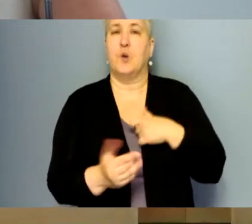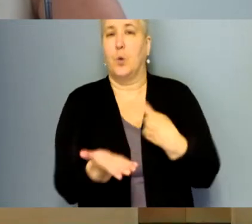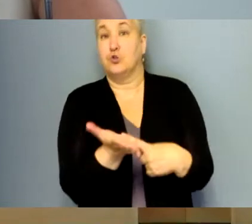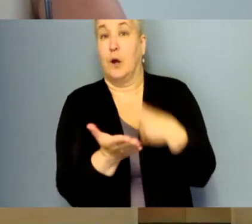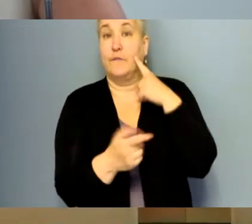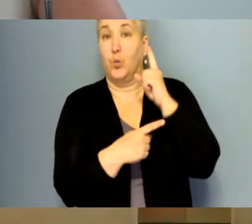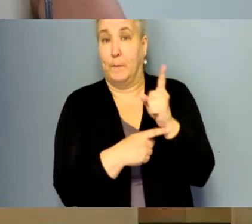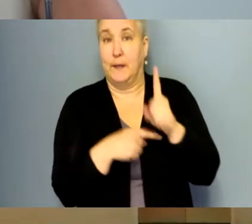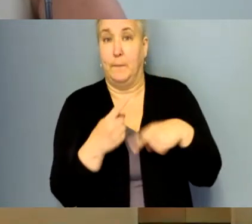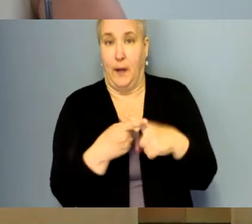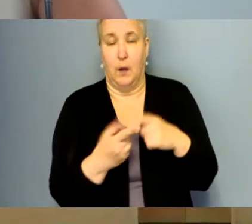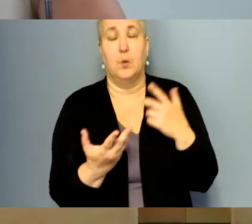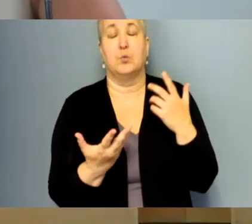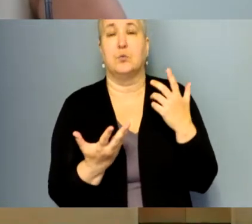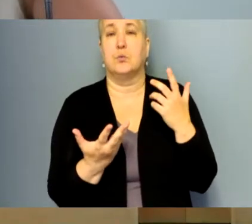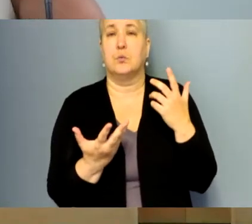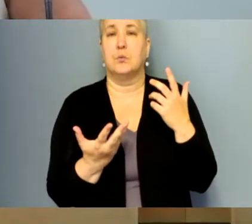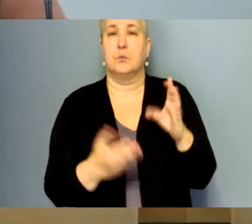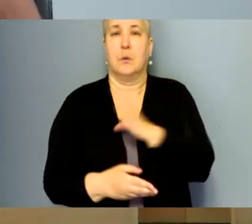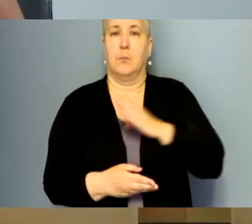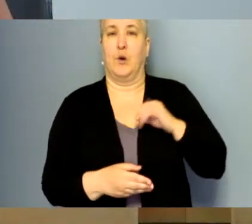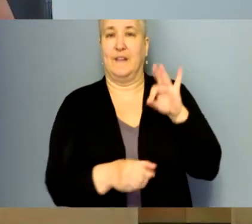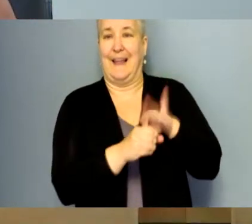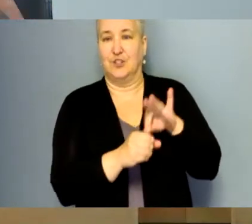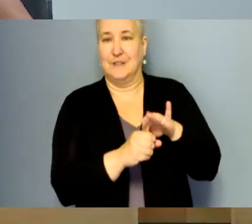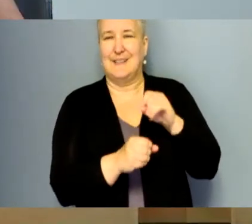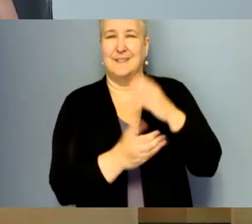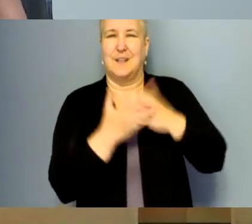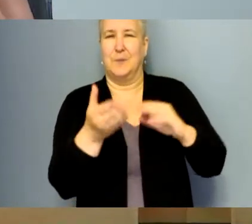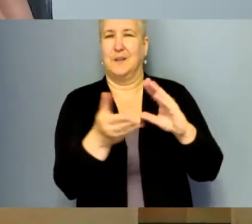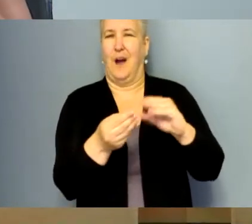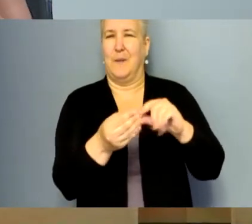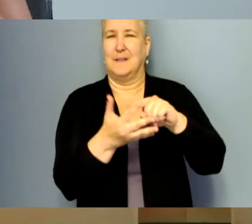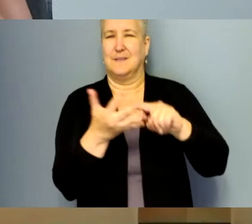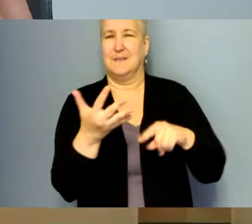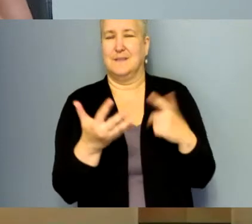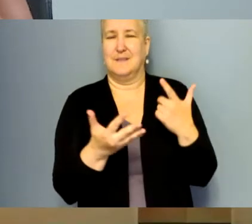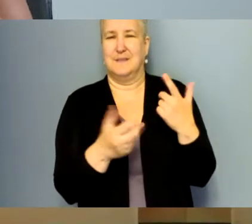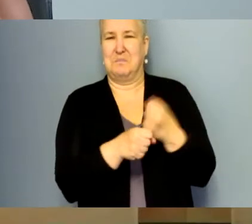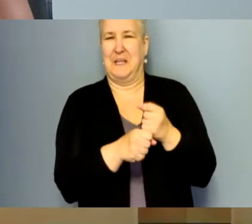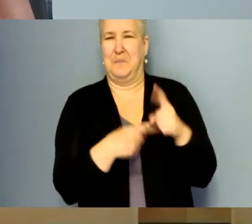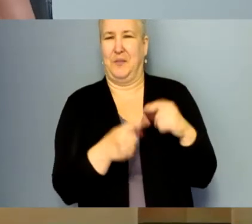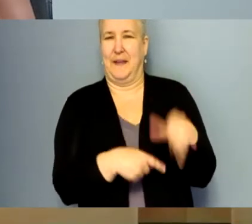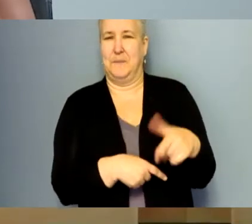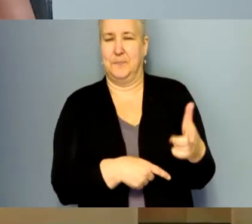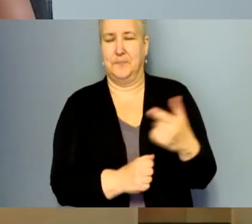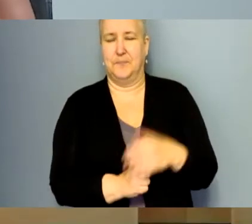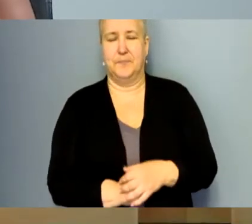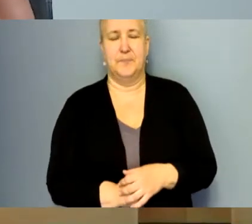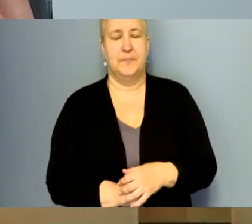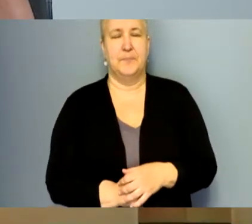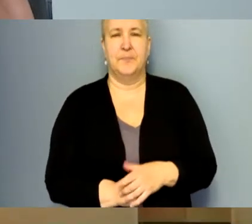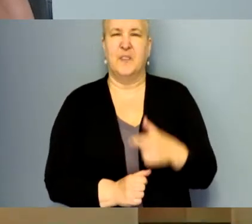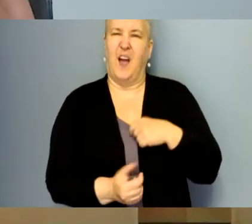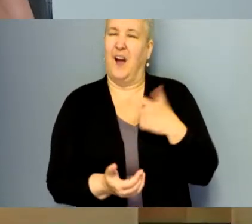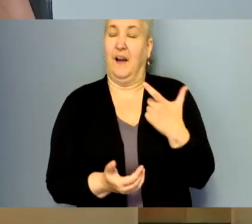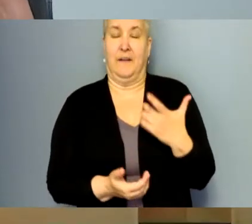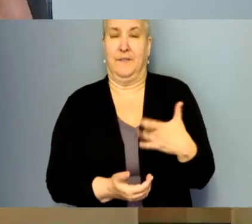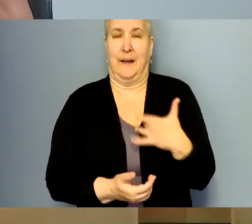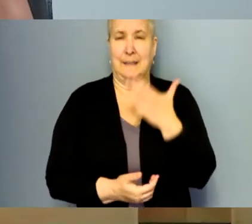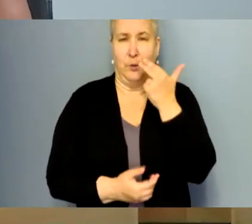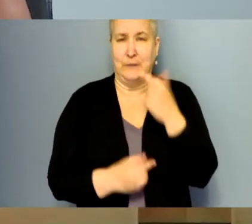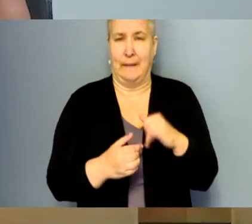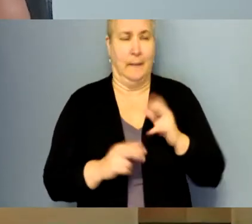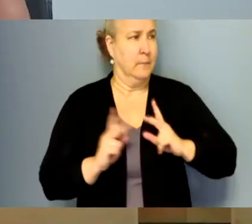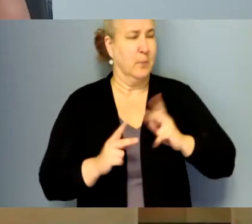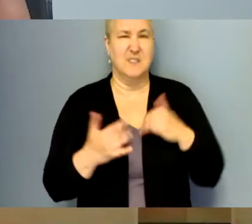about the Board of Elections and some comments that were made about that. I find it amusing that people